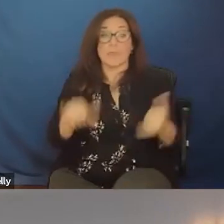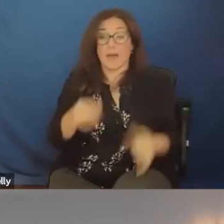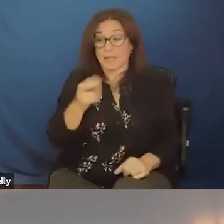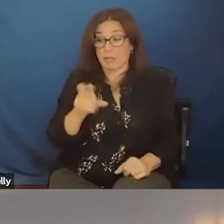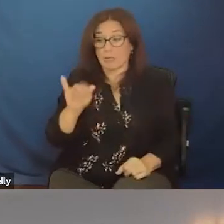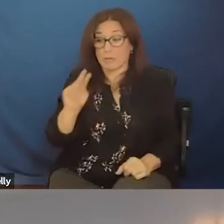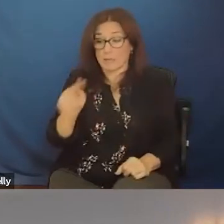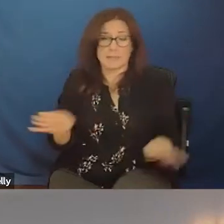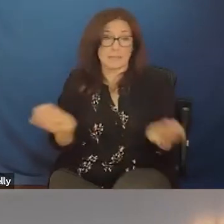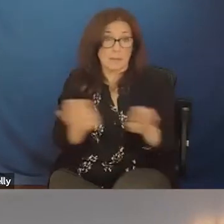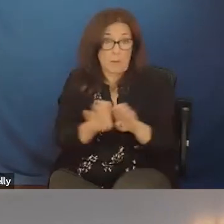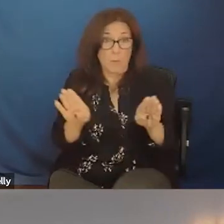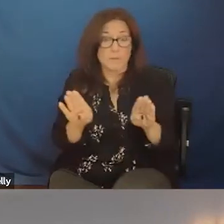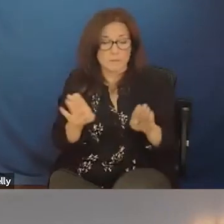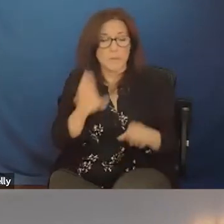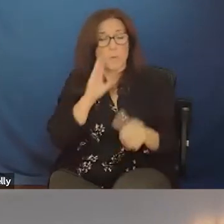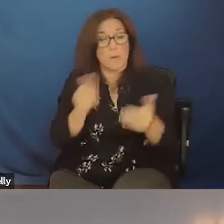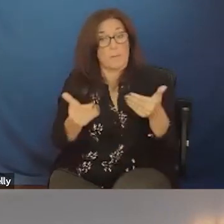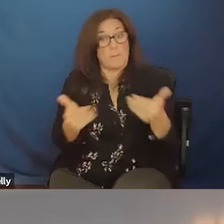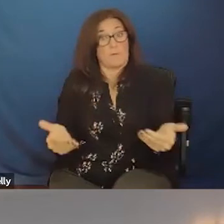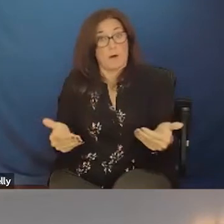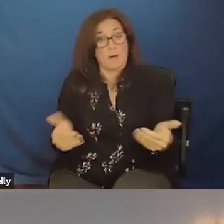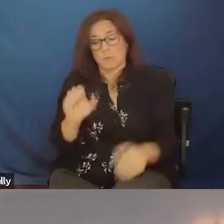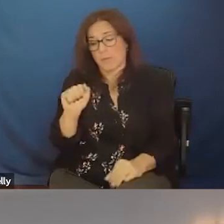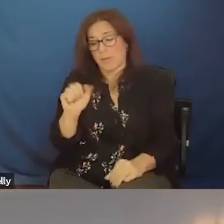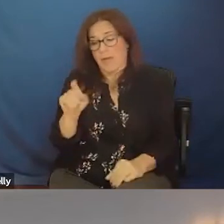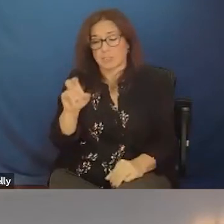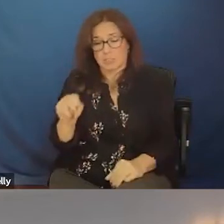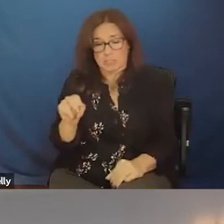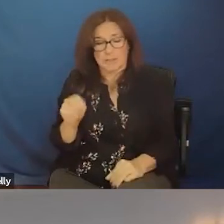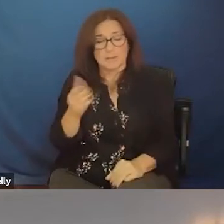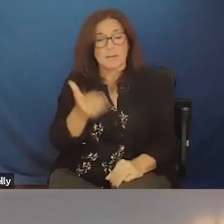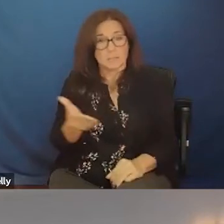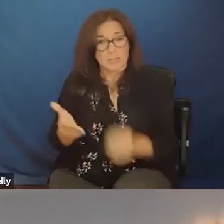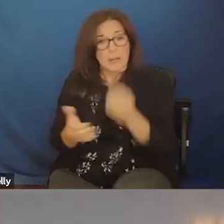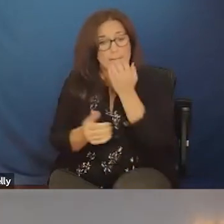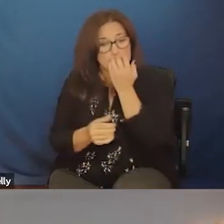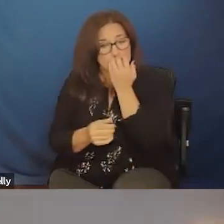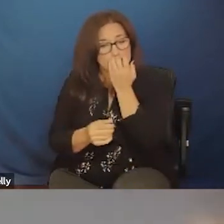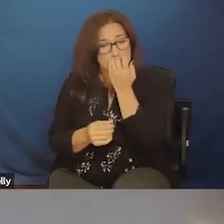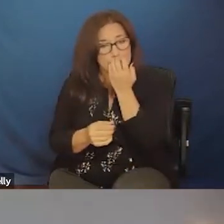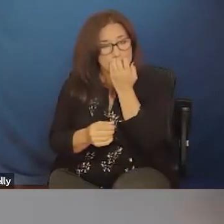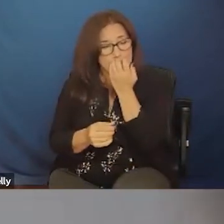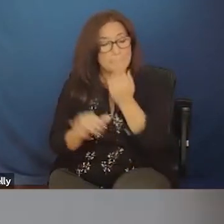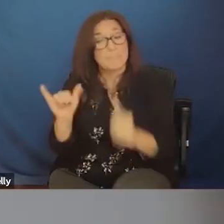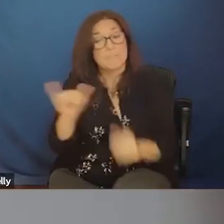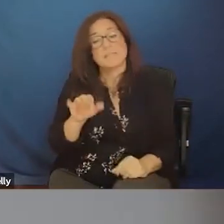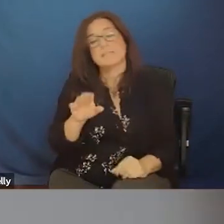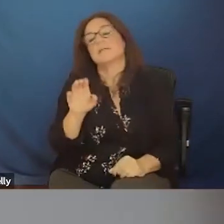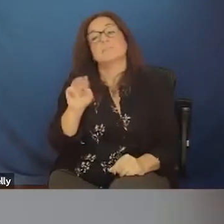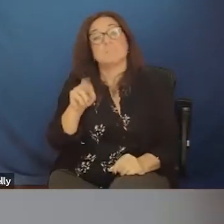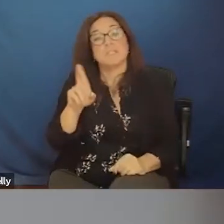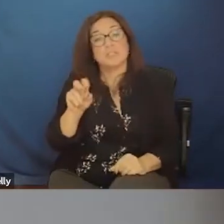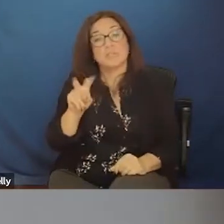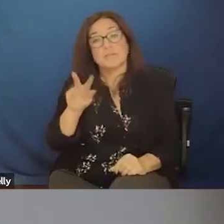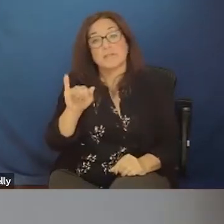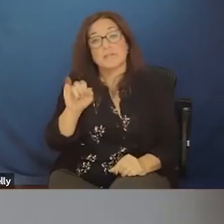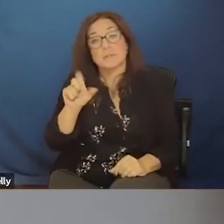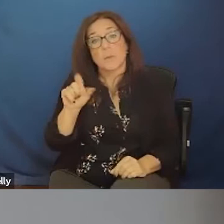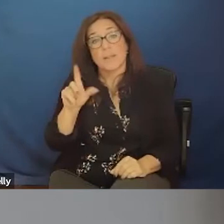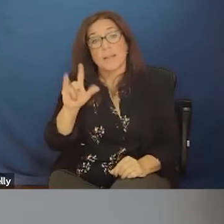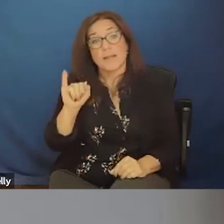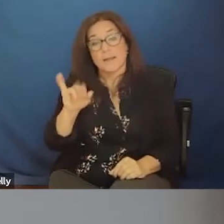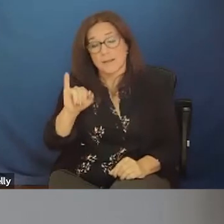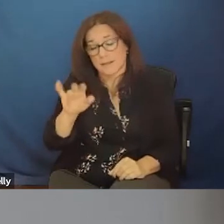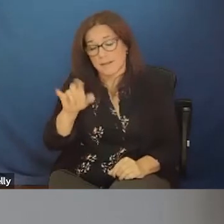move on to the action agenda. And yes, as Mr. Vizzolini said, this is an action agenda item for approval of the naming